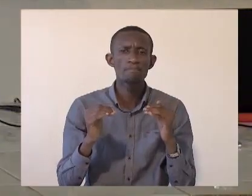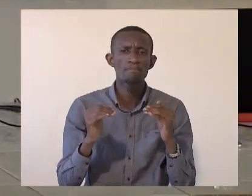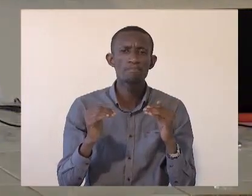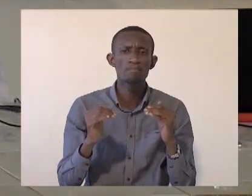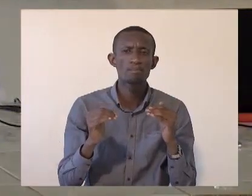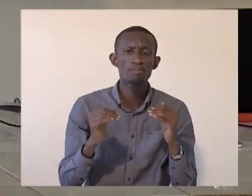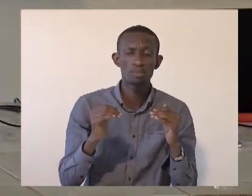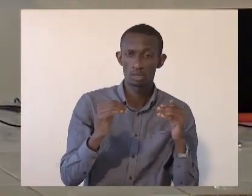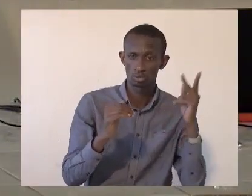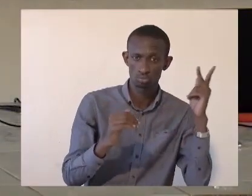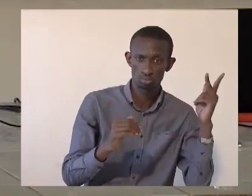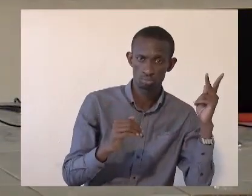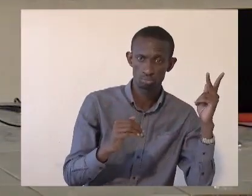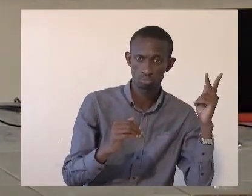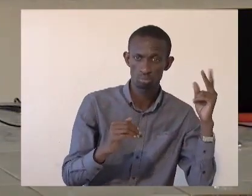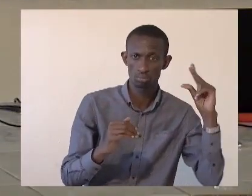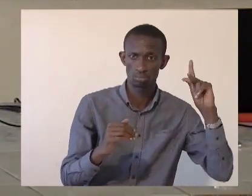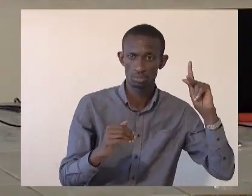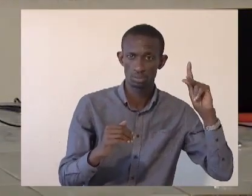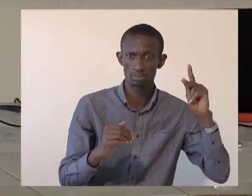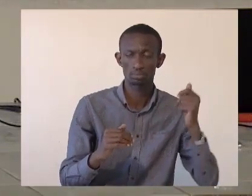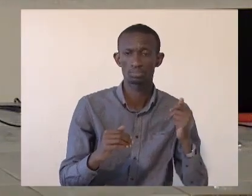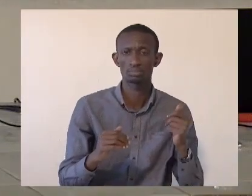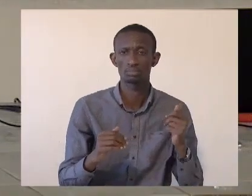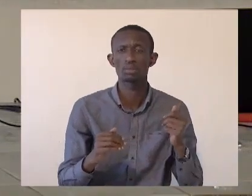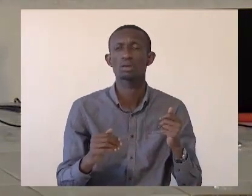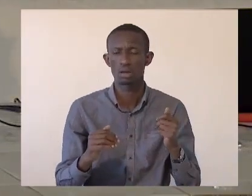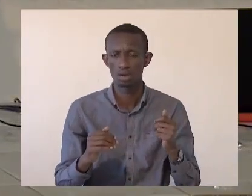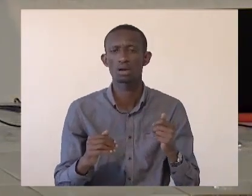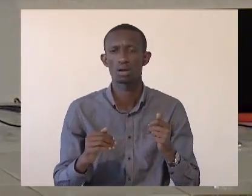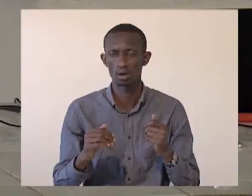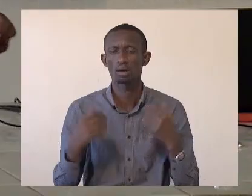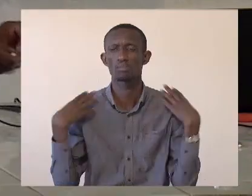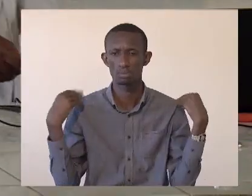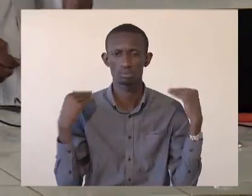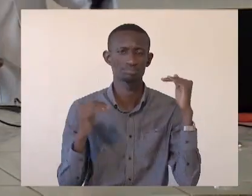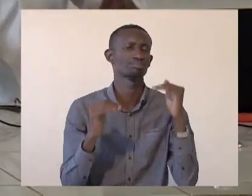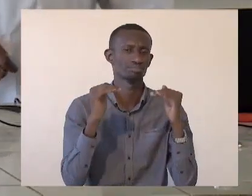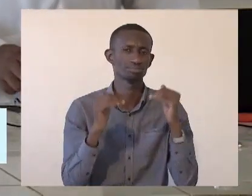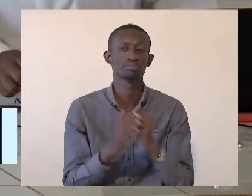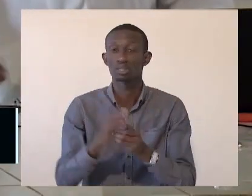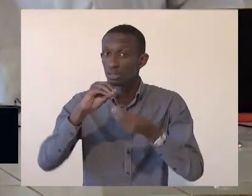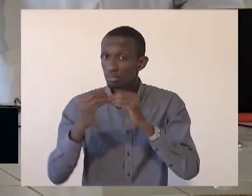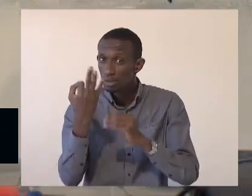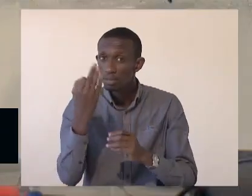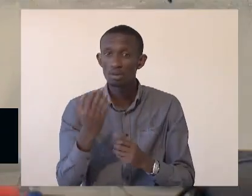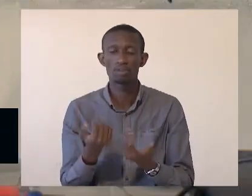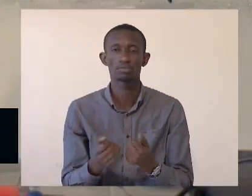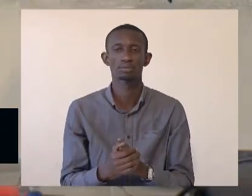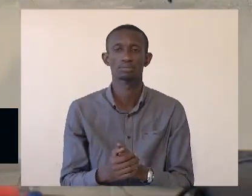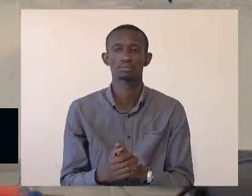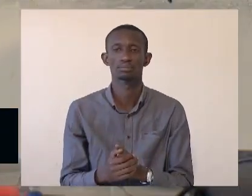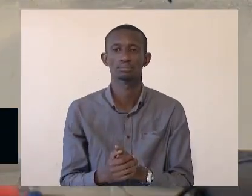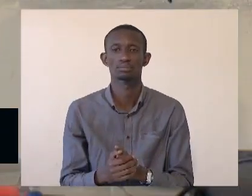2 on potassium nitrate, and our equation is balanced. And number 3, we have